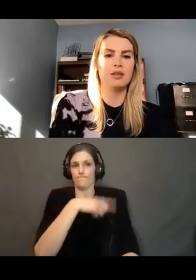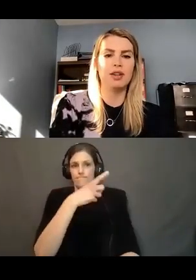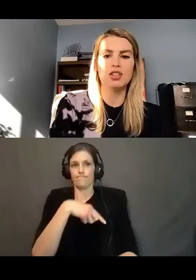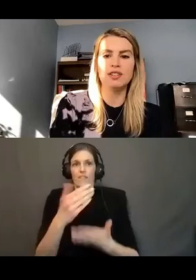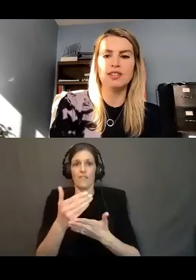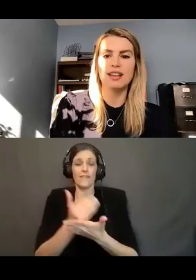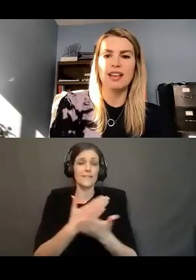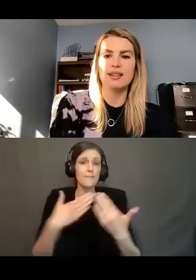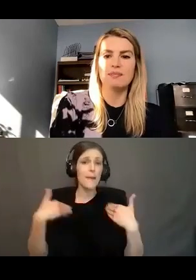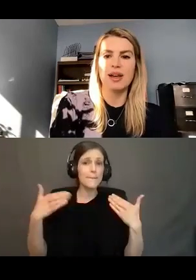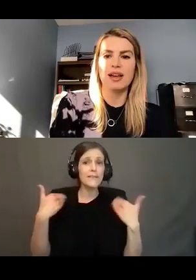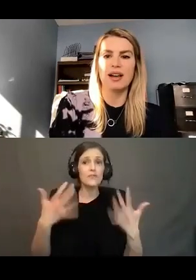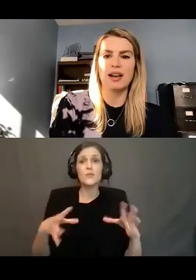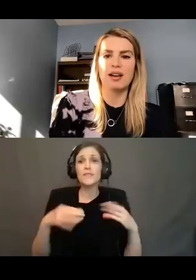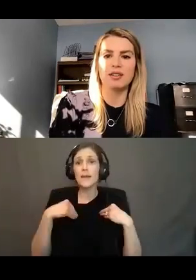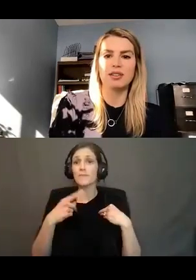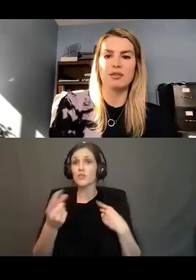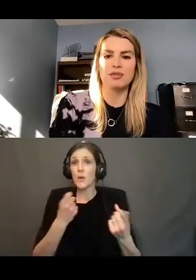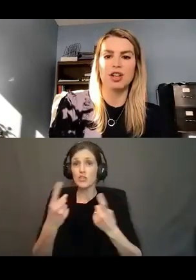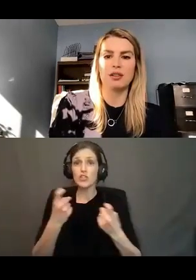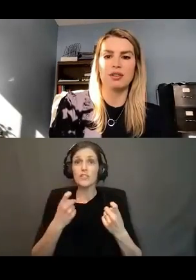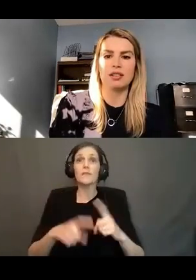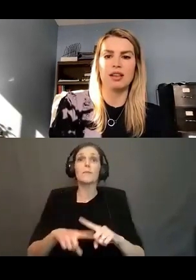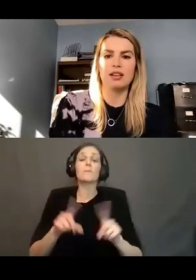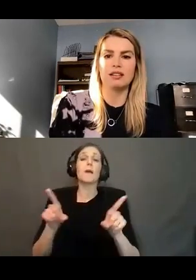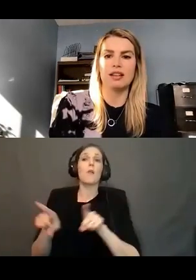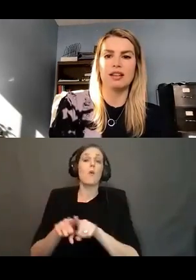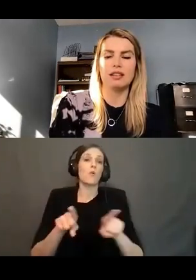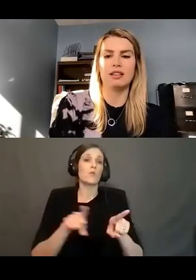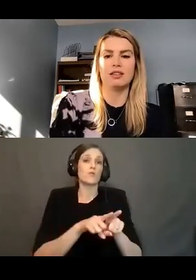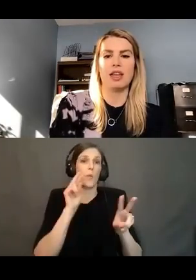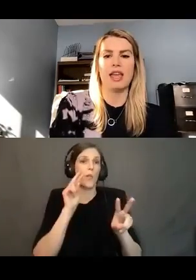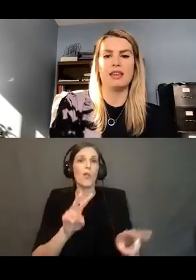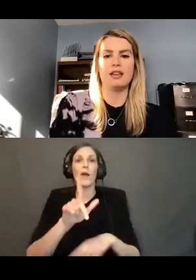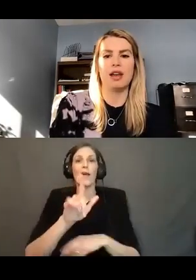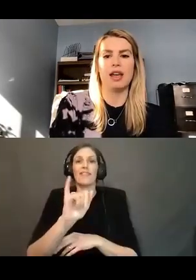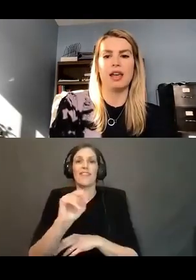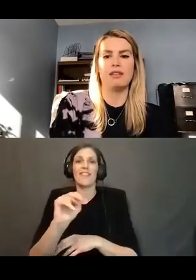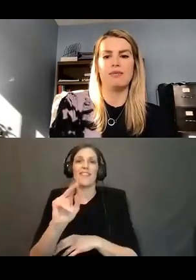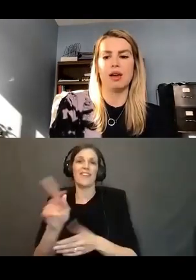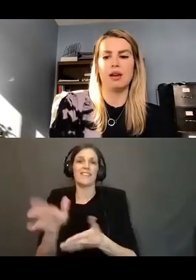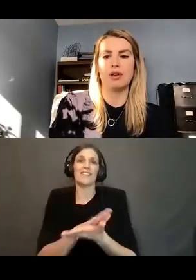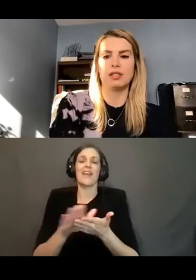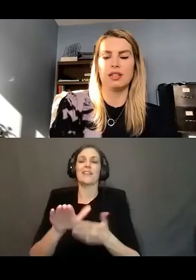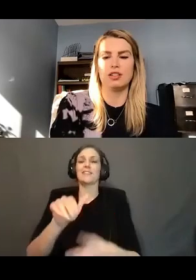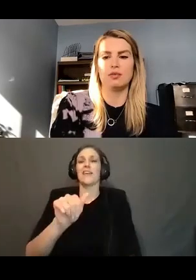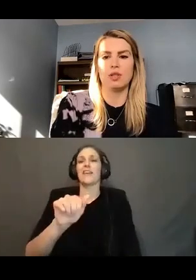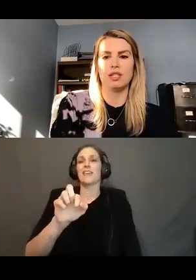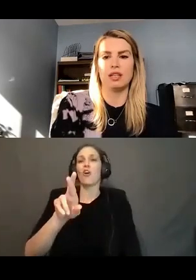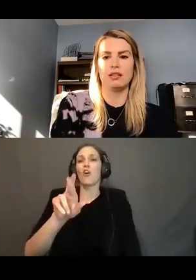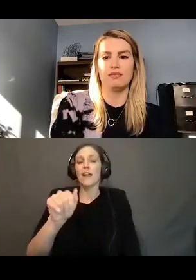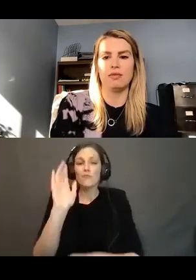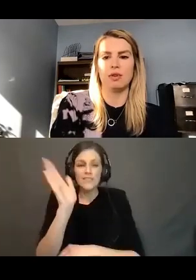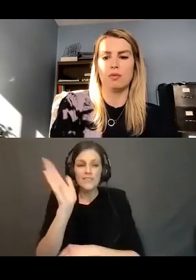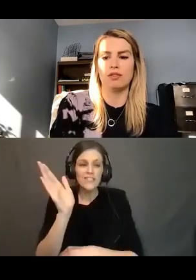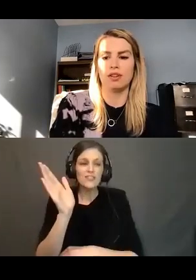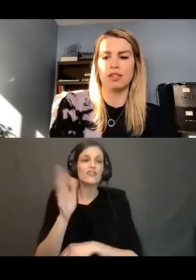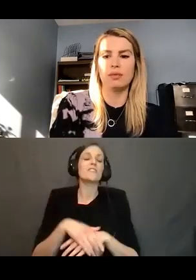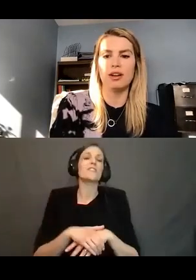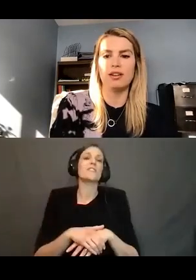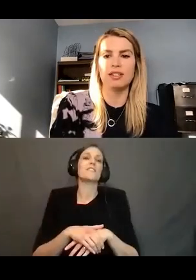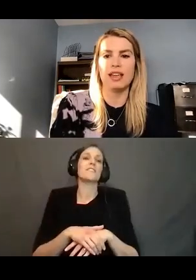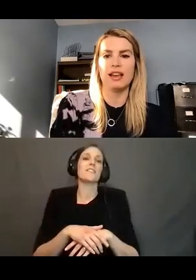take any questions. But also check out this link. It's a nice little AERA presentation we did for one of